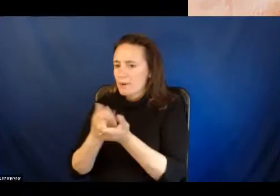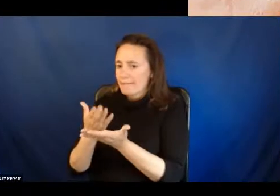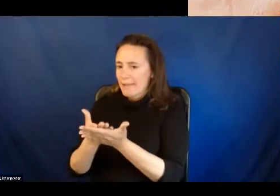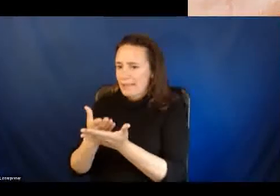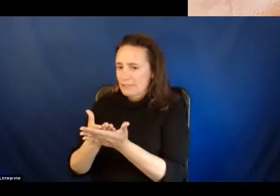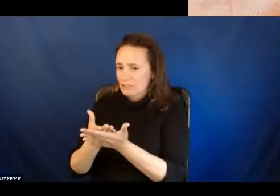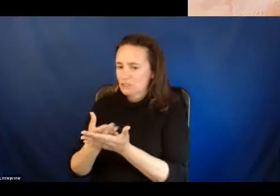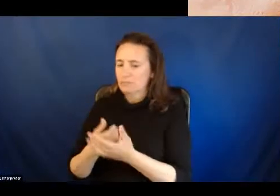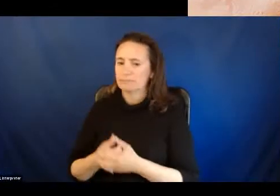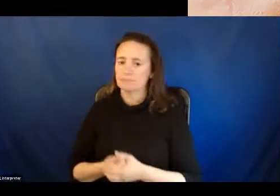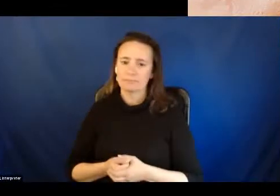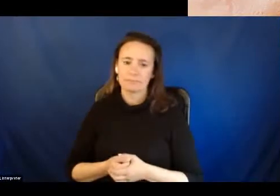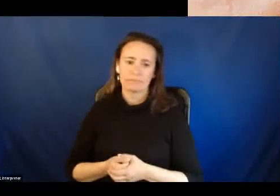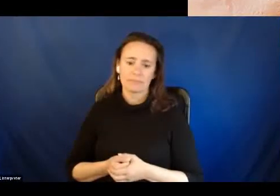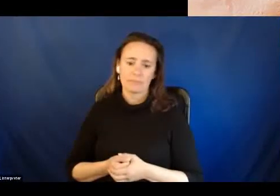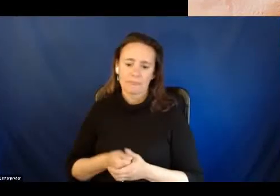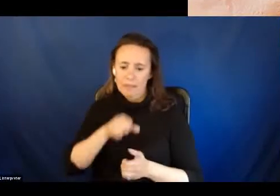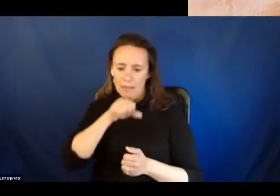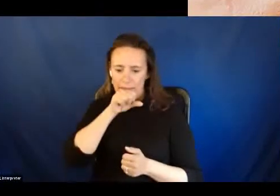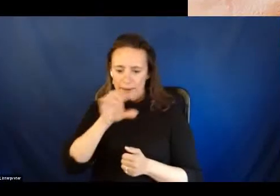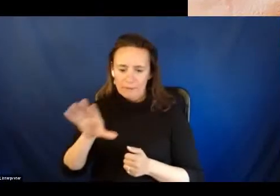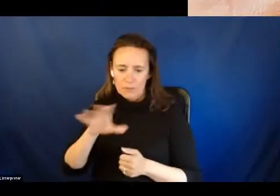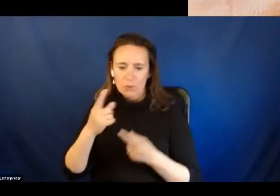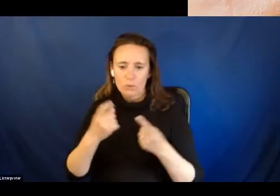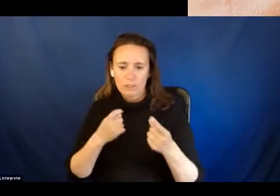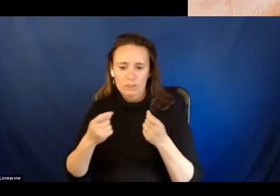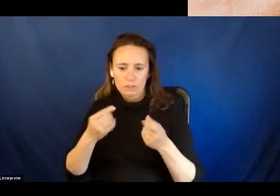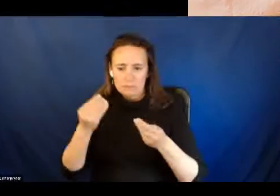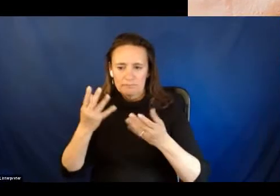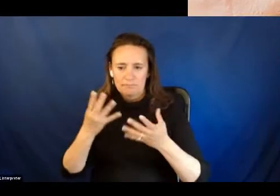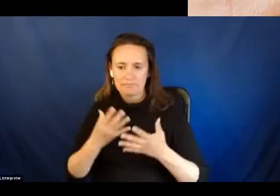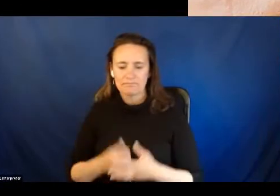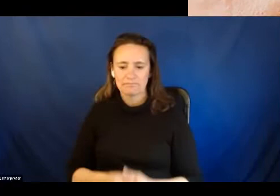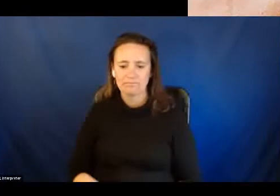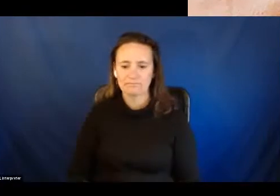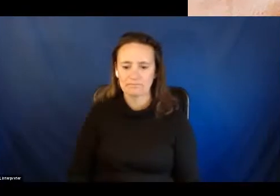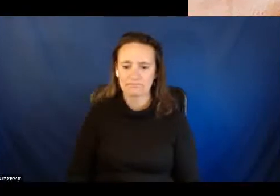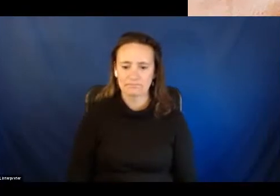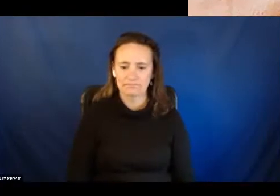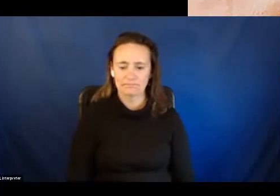I love your all's questions. Please keep them coming. Okay.